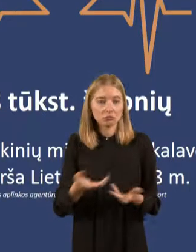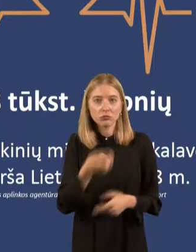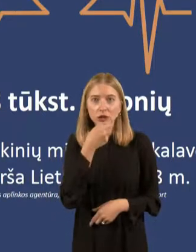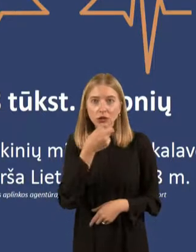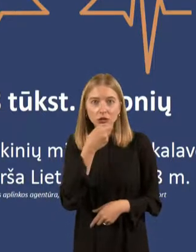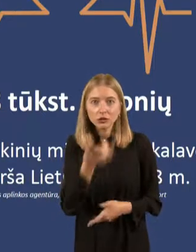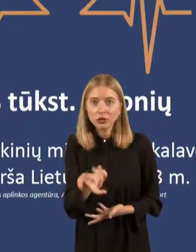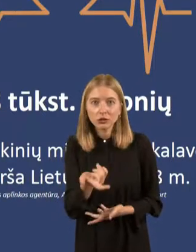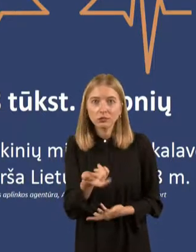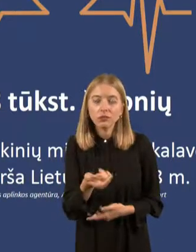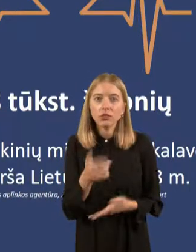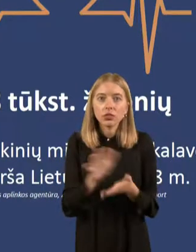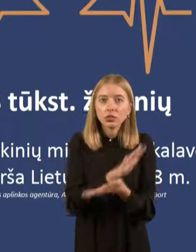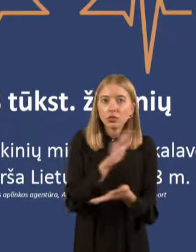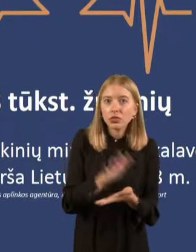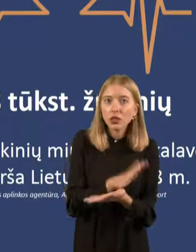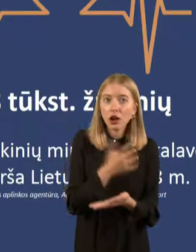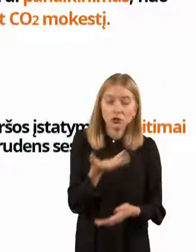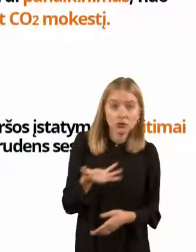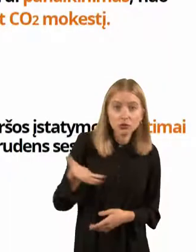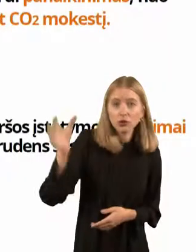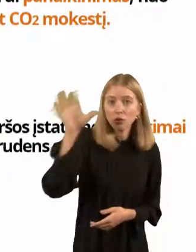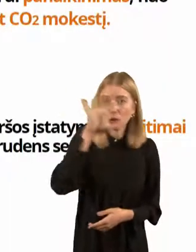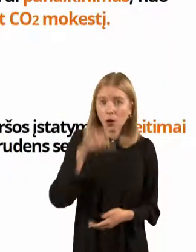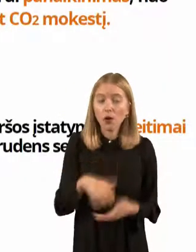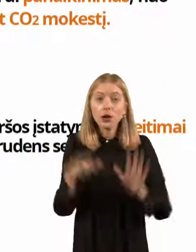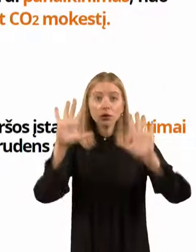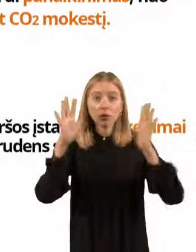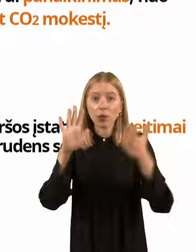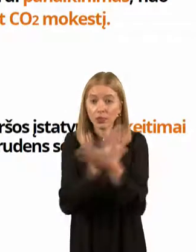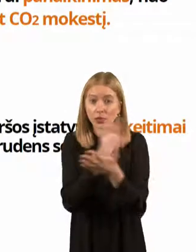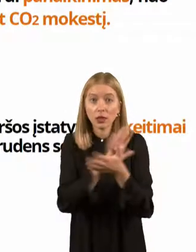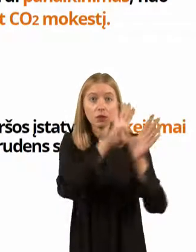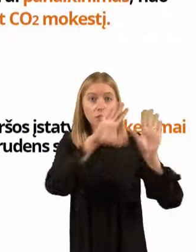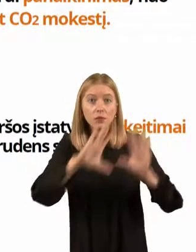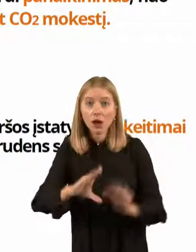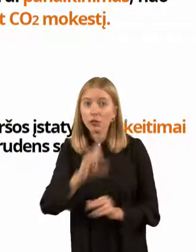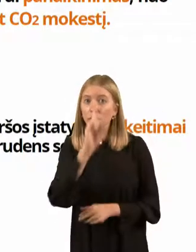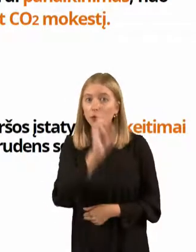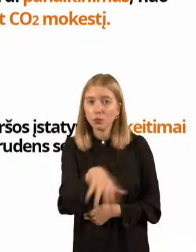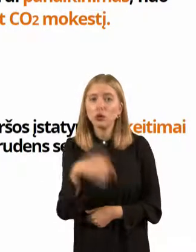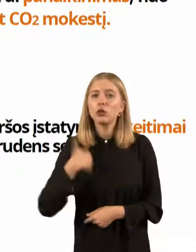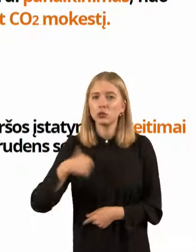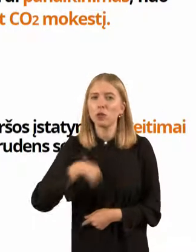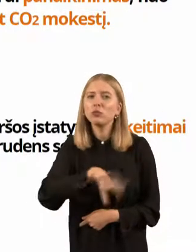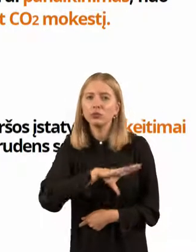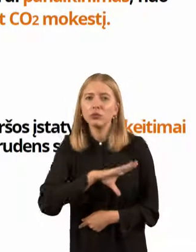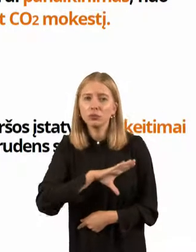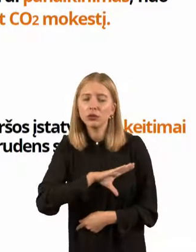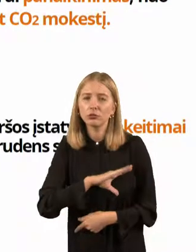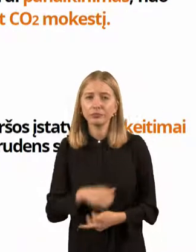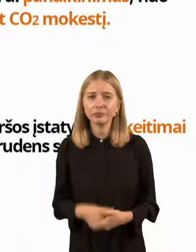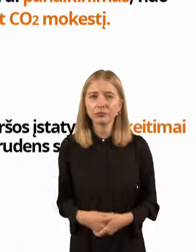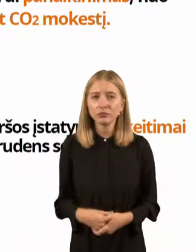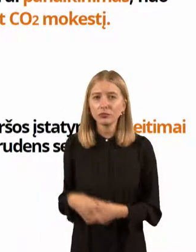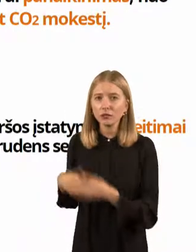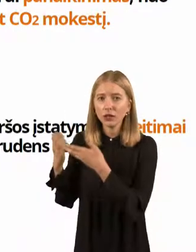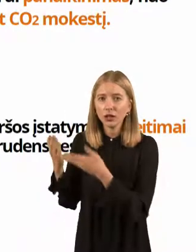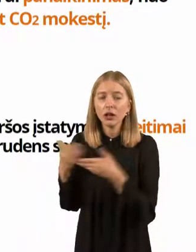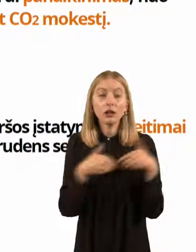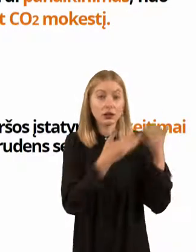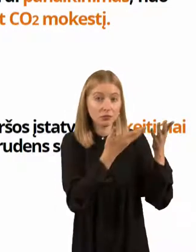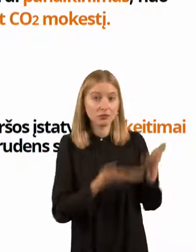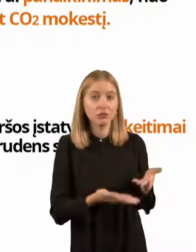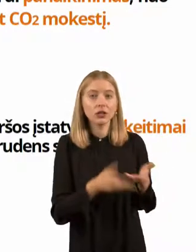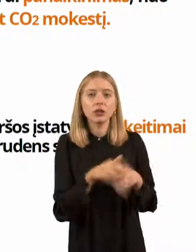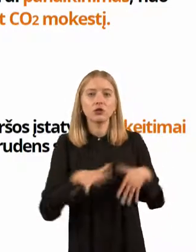well, unfortunately the air pollution is nearly the same as in Paris, which is a much larger city, and there are a lot